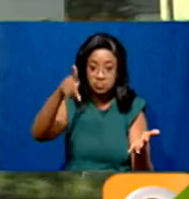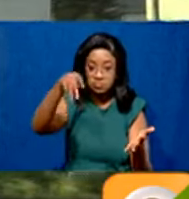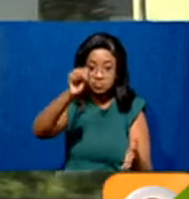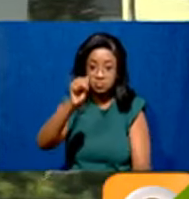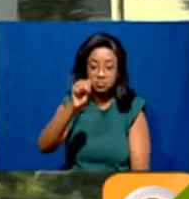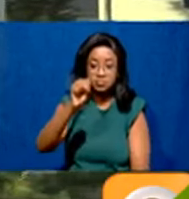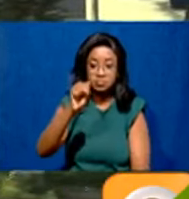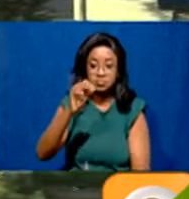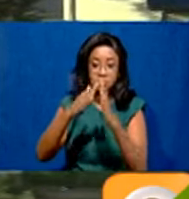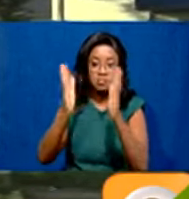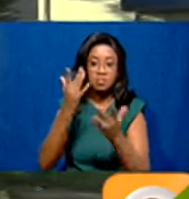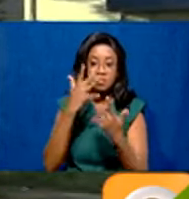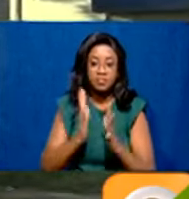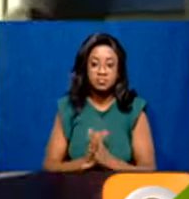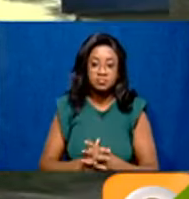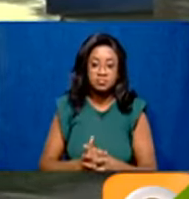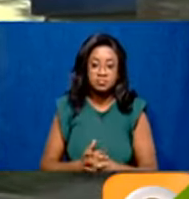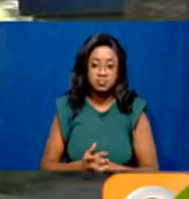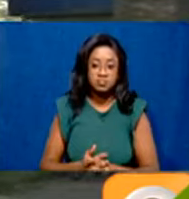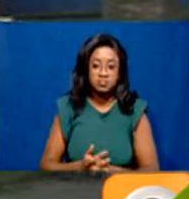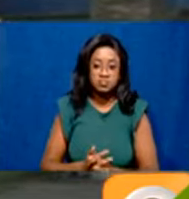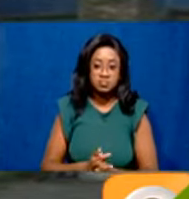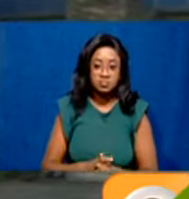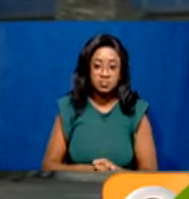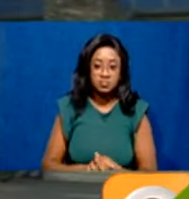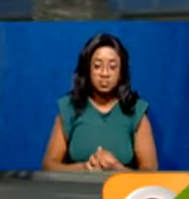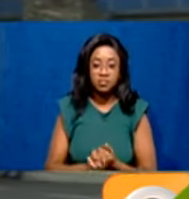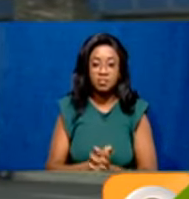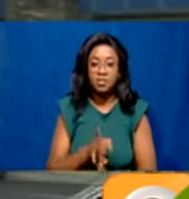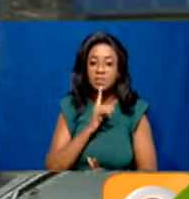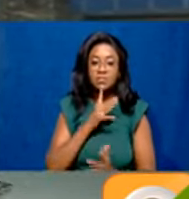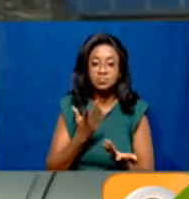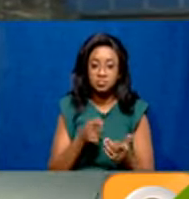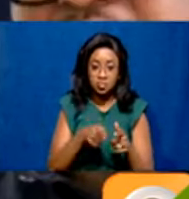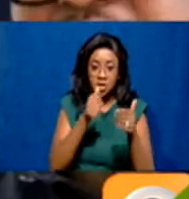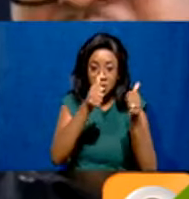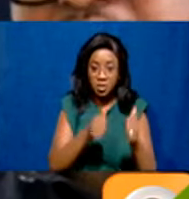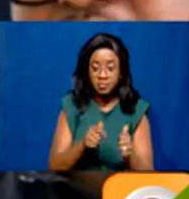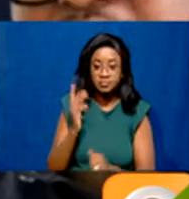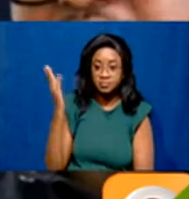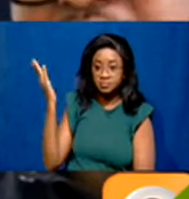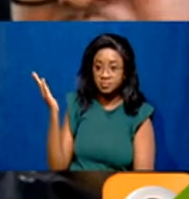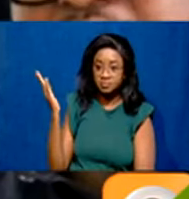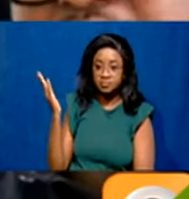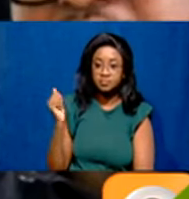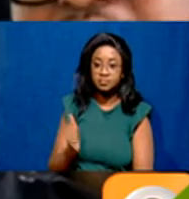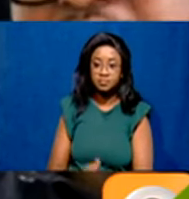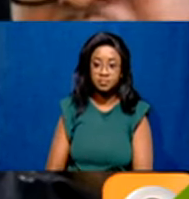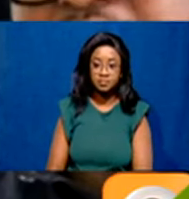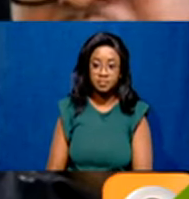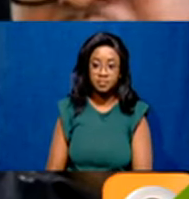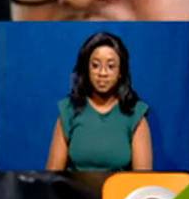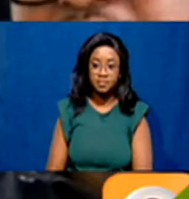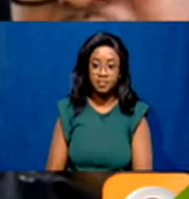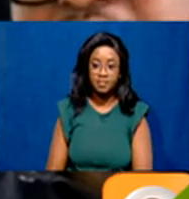Principal Secretary Charles Hinga, reads in part, and I quote, "As you are aware, the government is implementing